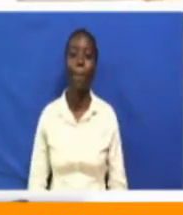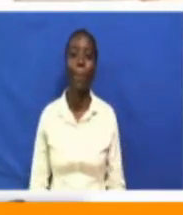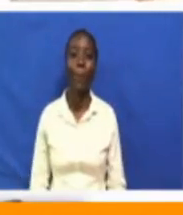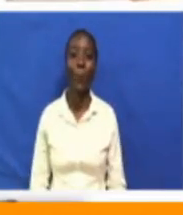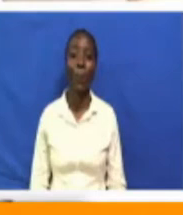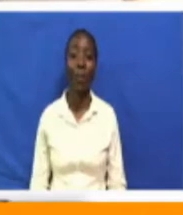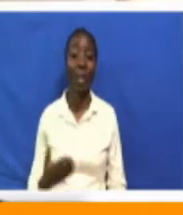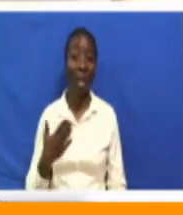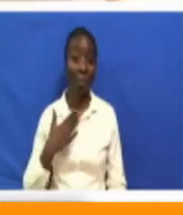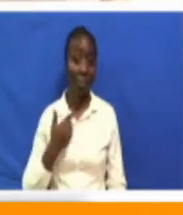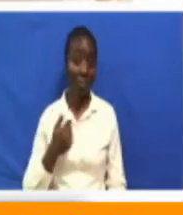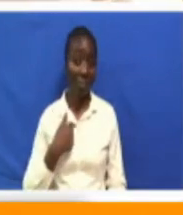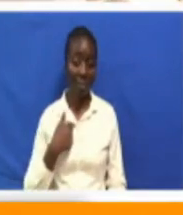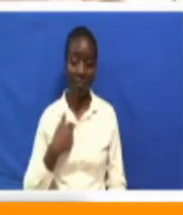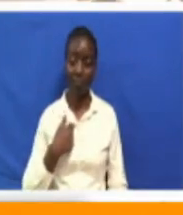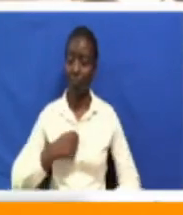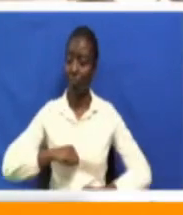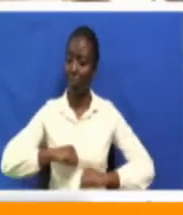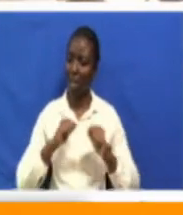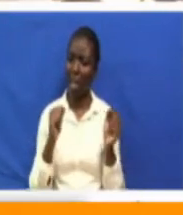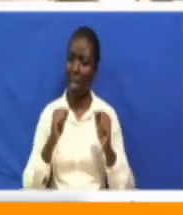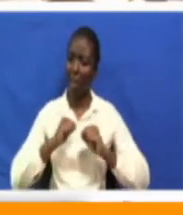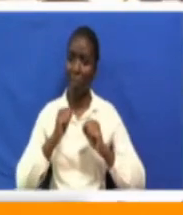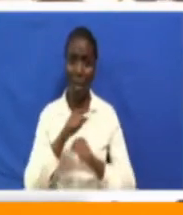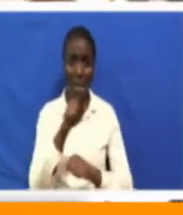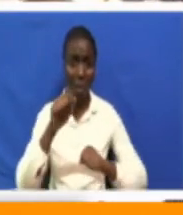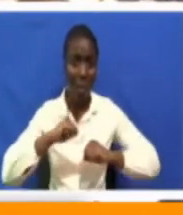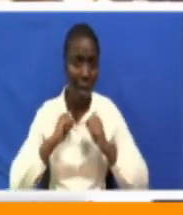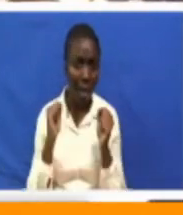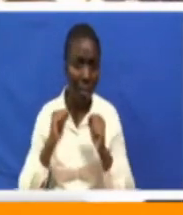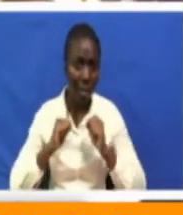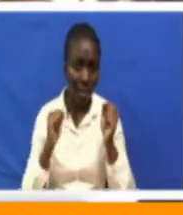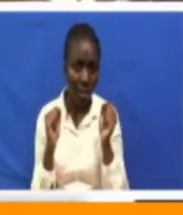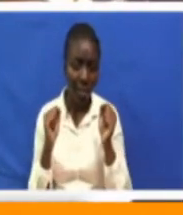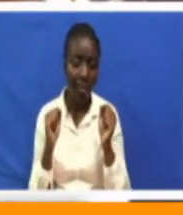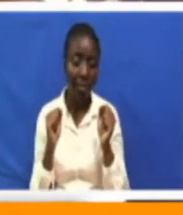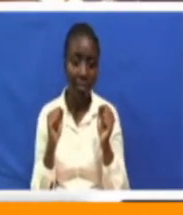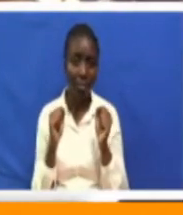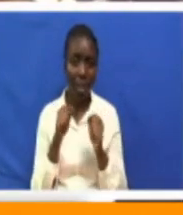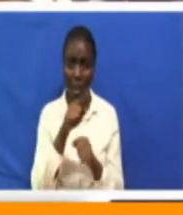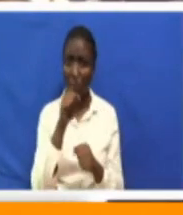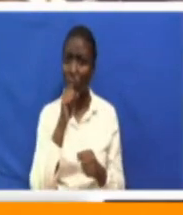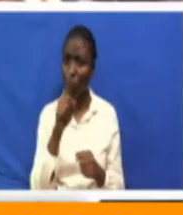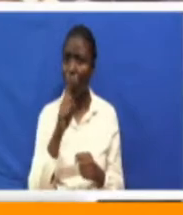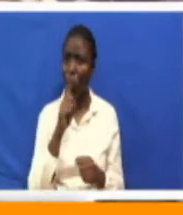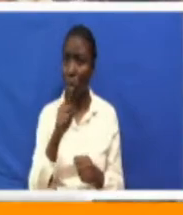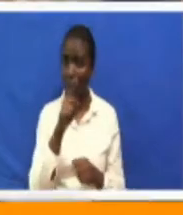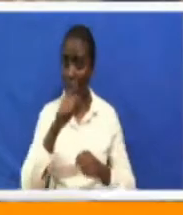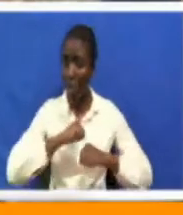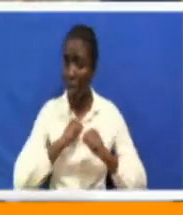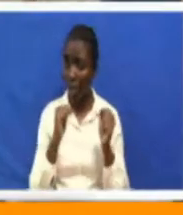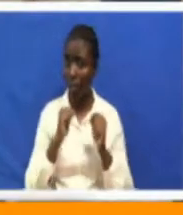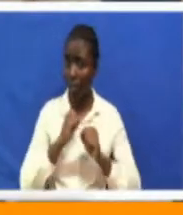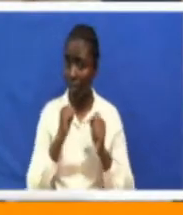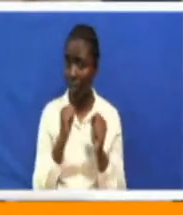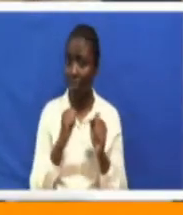I am happy are you happy are usually happy